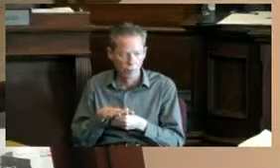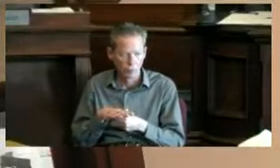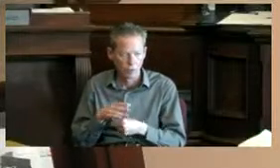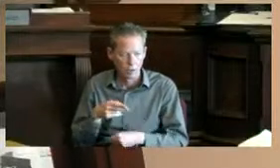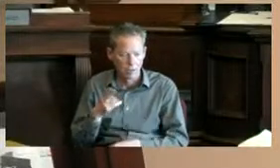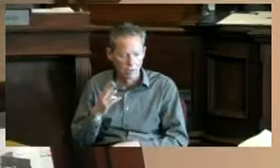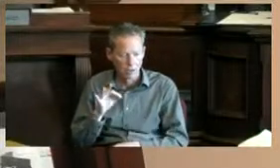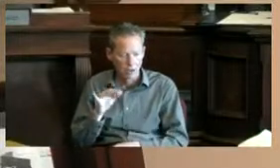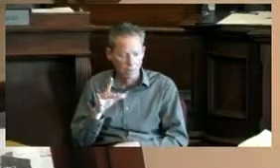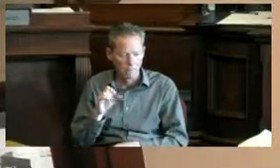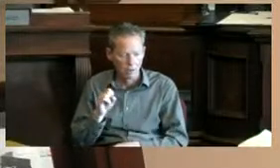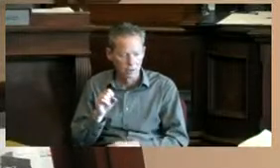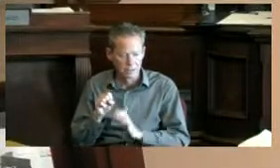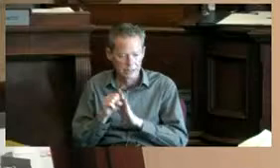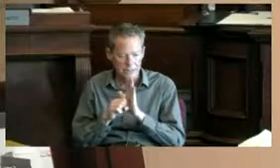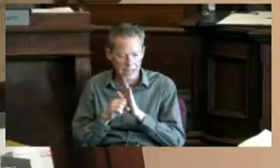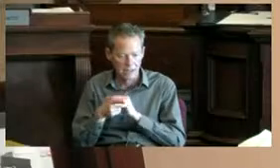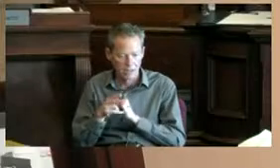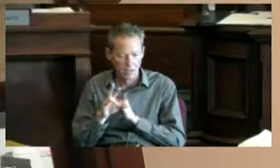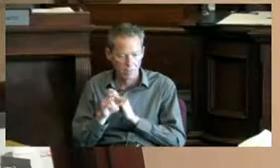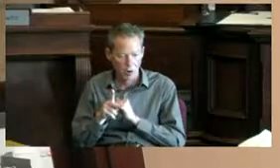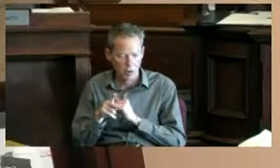High Falls State Park sites,